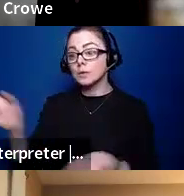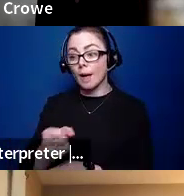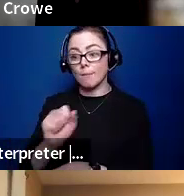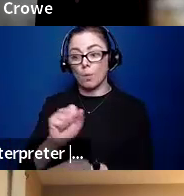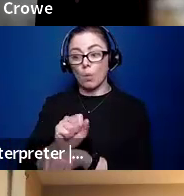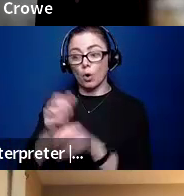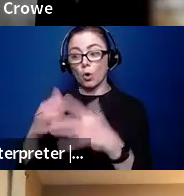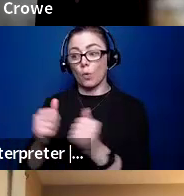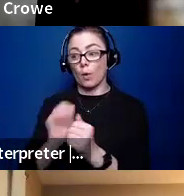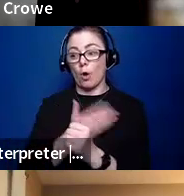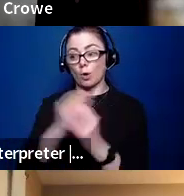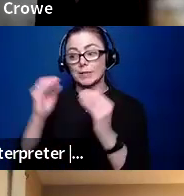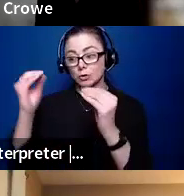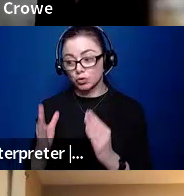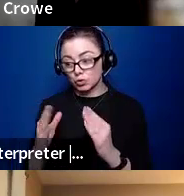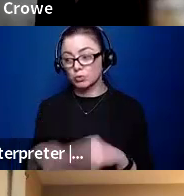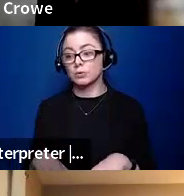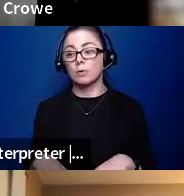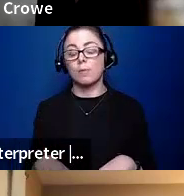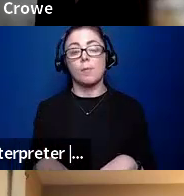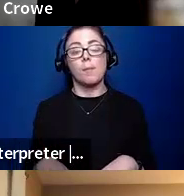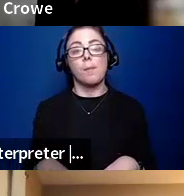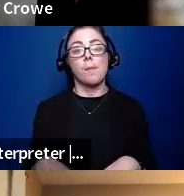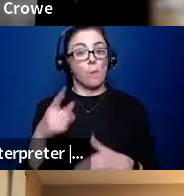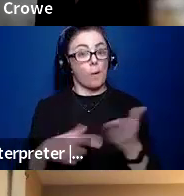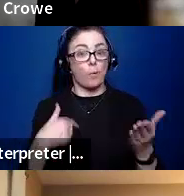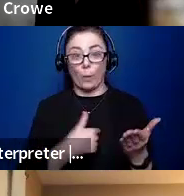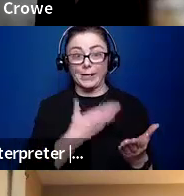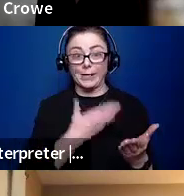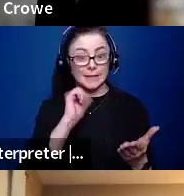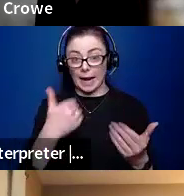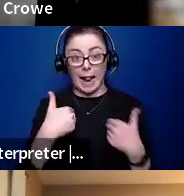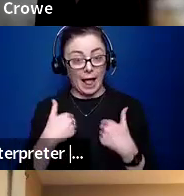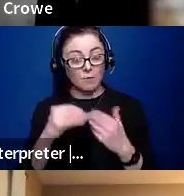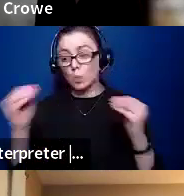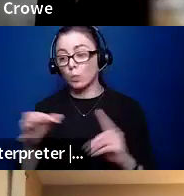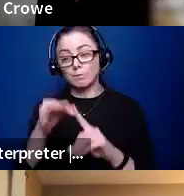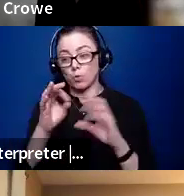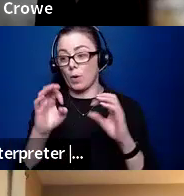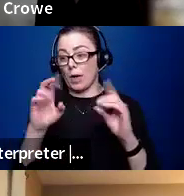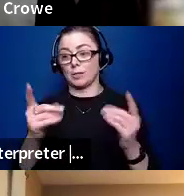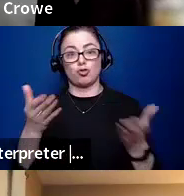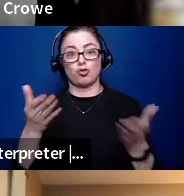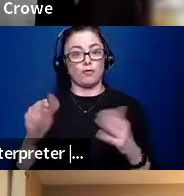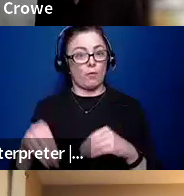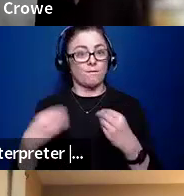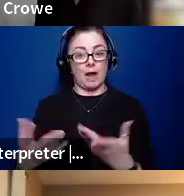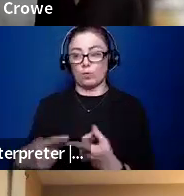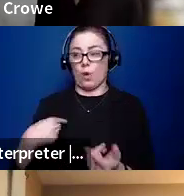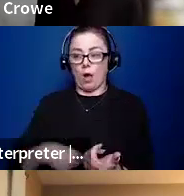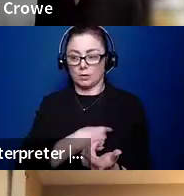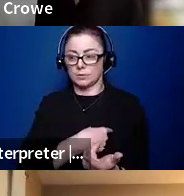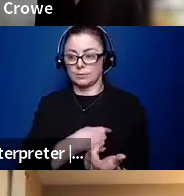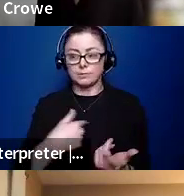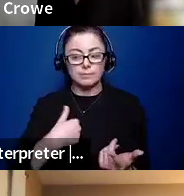and do professional development. What we didn't have, we had no special education services provided to us. So I had